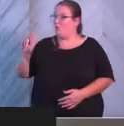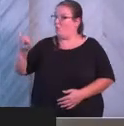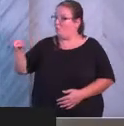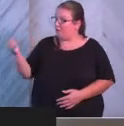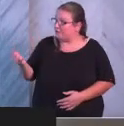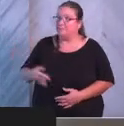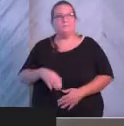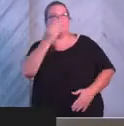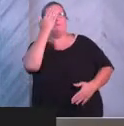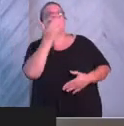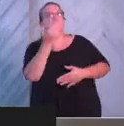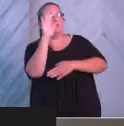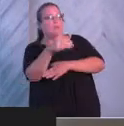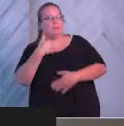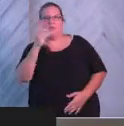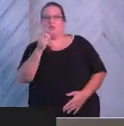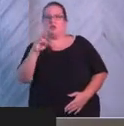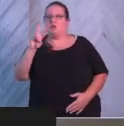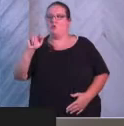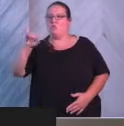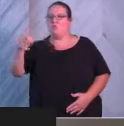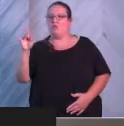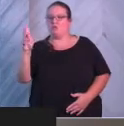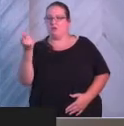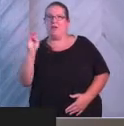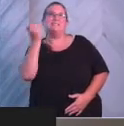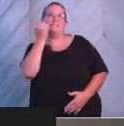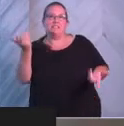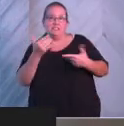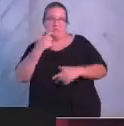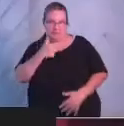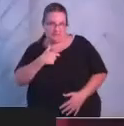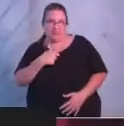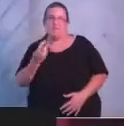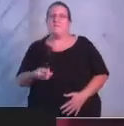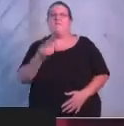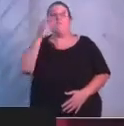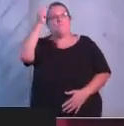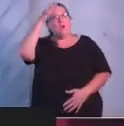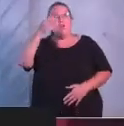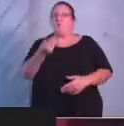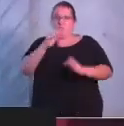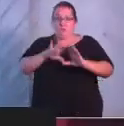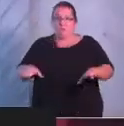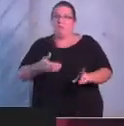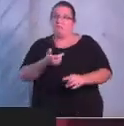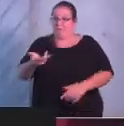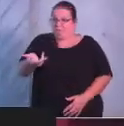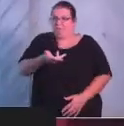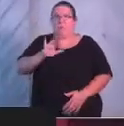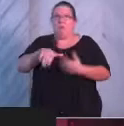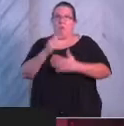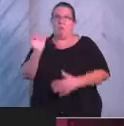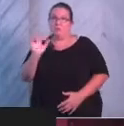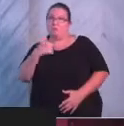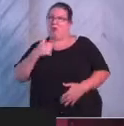Good afternoon. My name is Dr. Waji Khan. I'm a dentist in Kingston. I'm also a father to 2 young Muslim children. The reason I decided to run for office was because